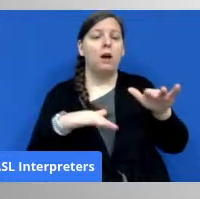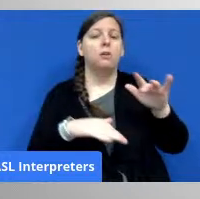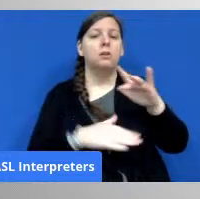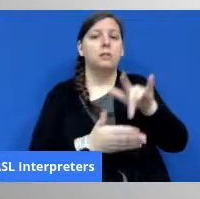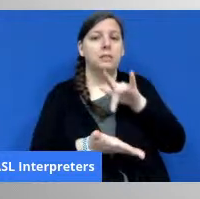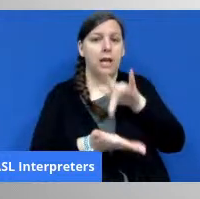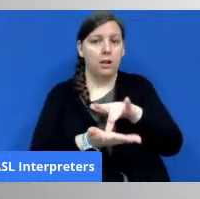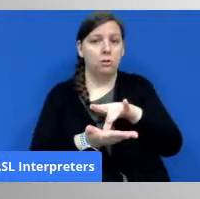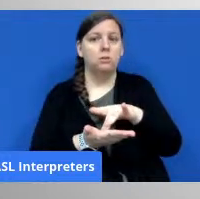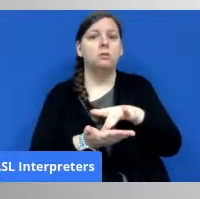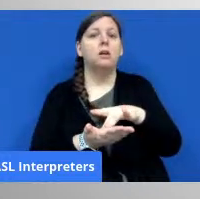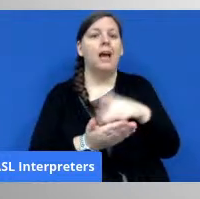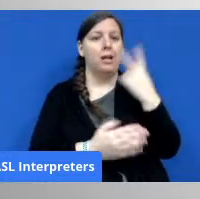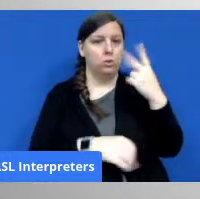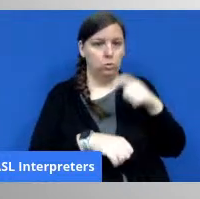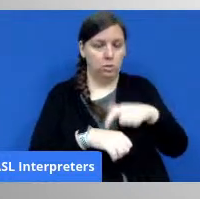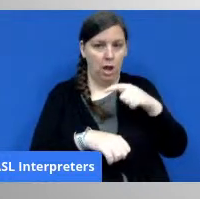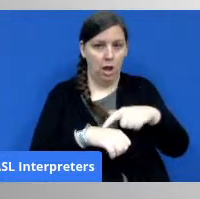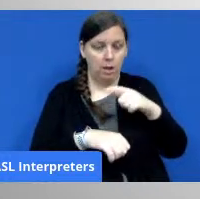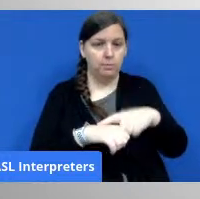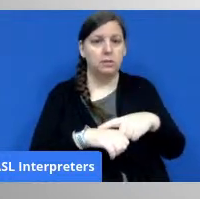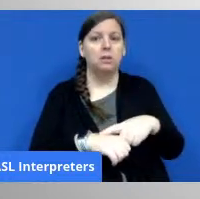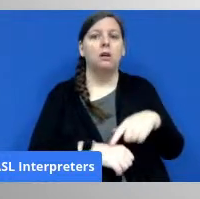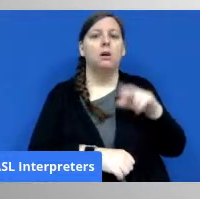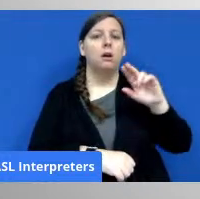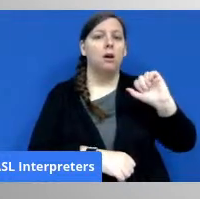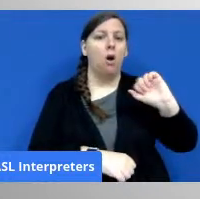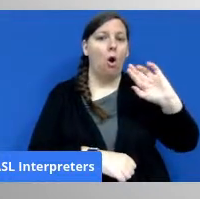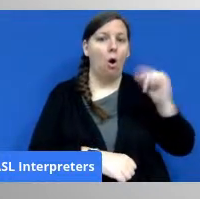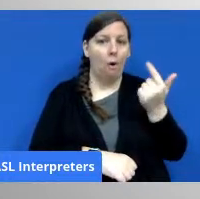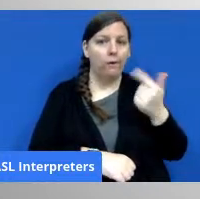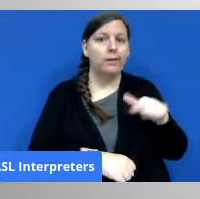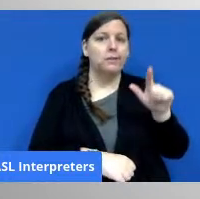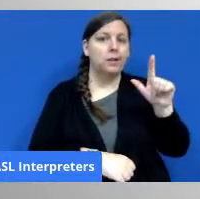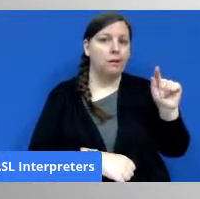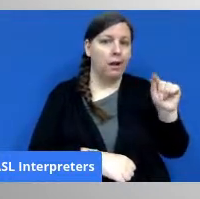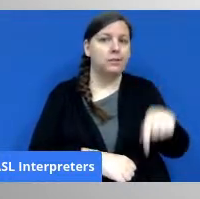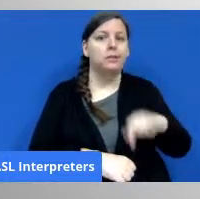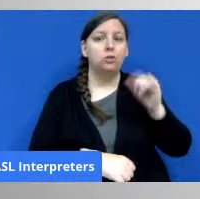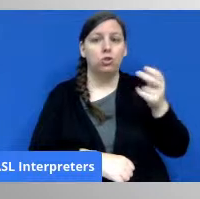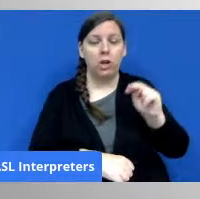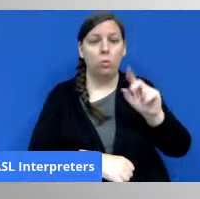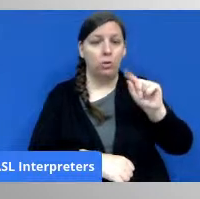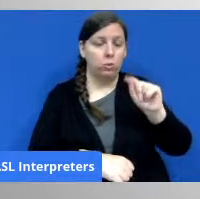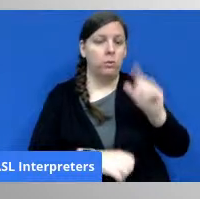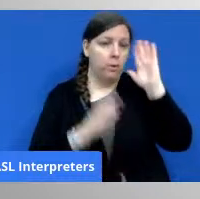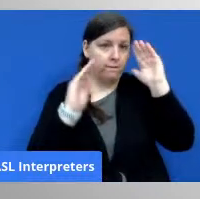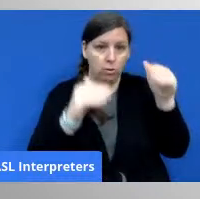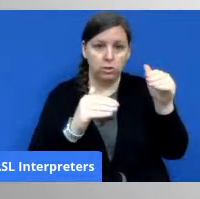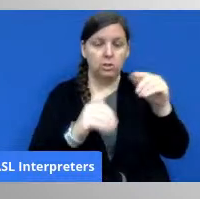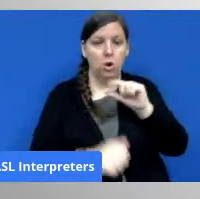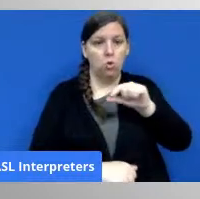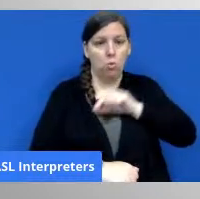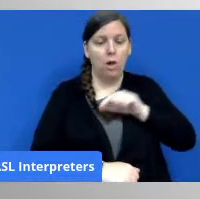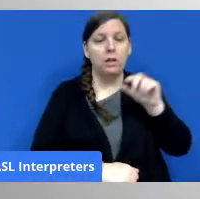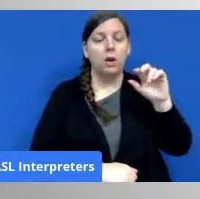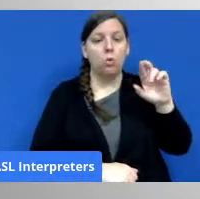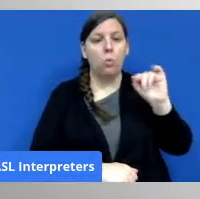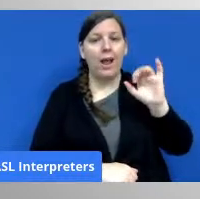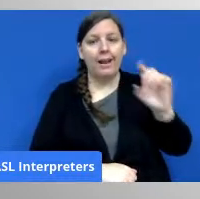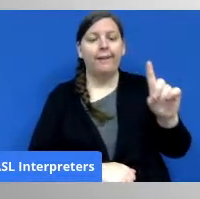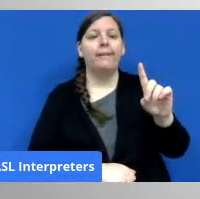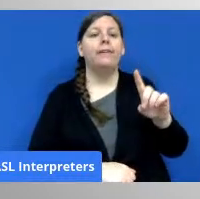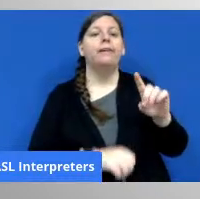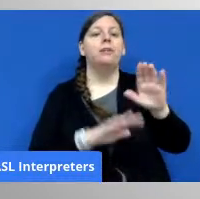January 2020. We focused just on Athens Clarke County quality rated child care centers. Actually pulled the January 2021